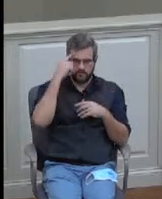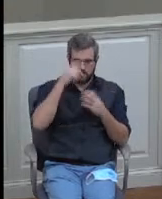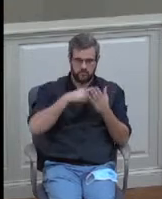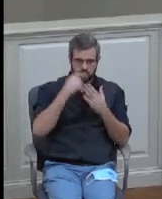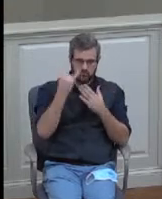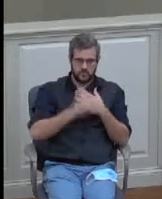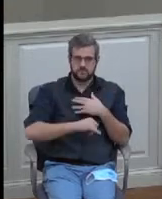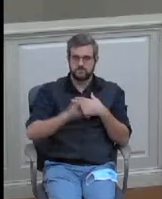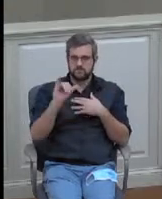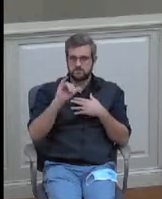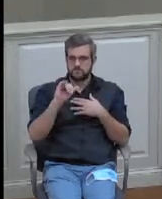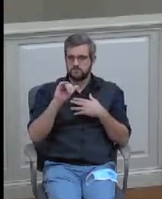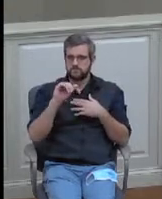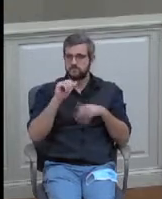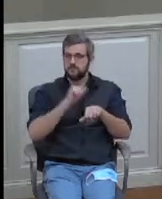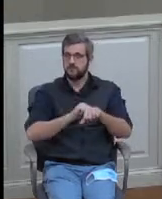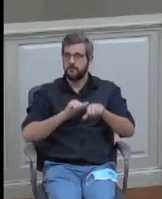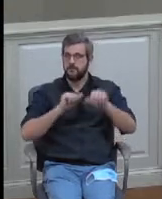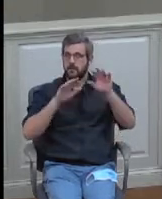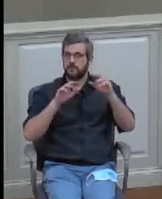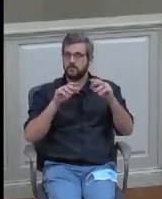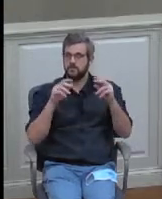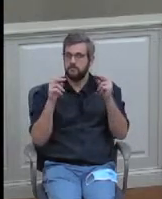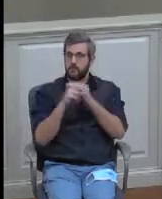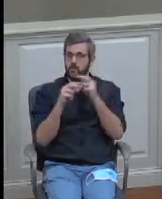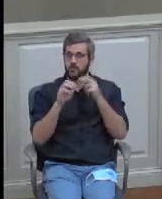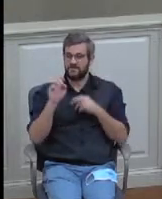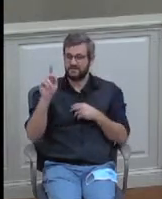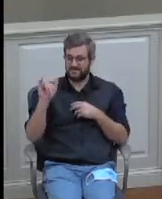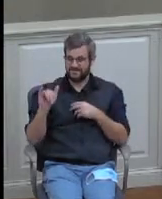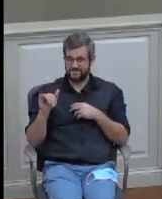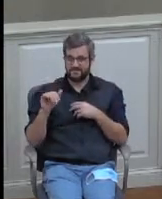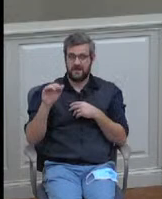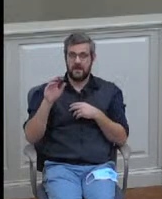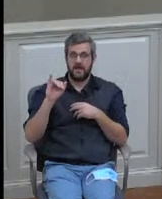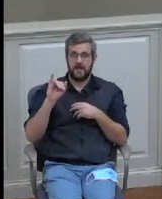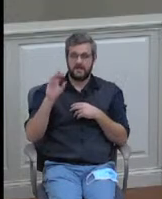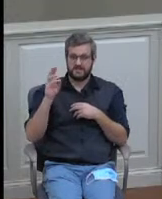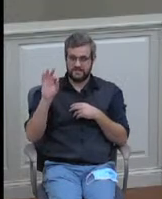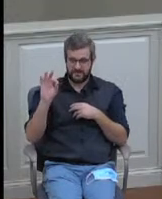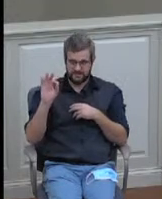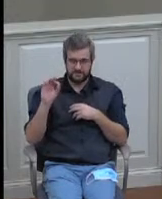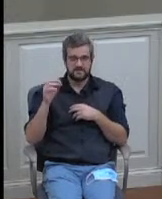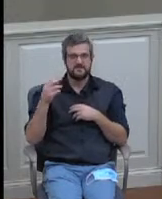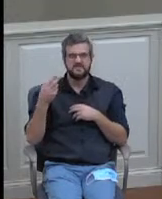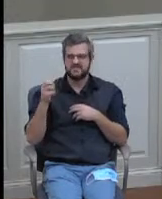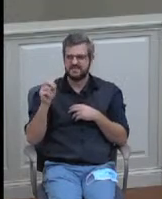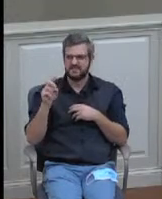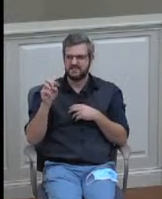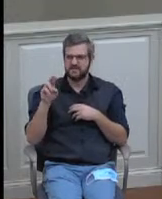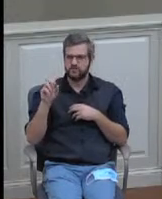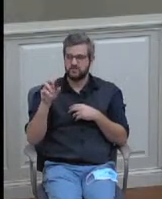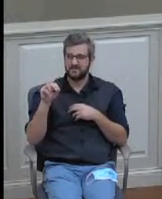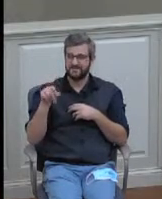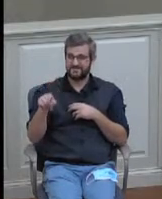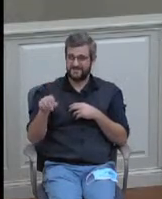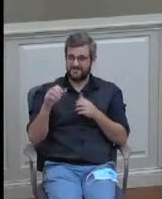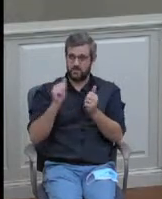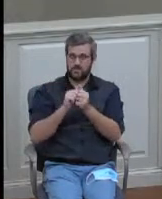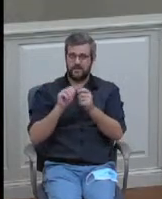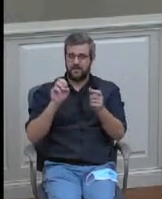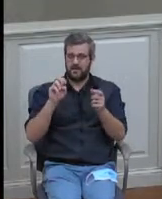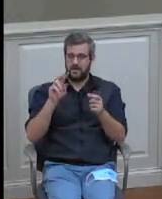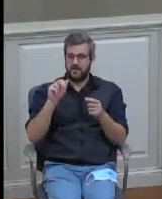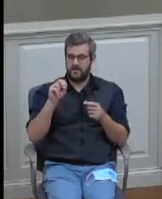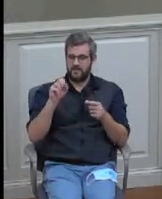like the Mountain Parkway in eastern Kentucky and an I-69 ORX in Henderson, the connection there with Evansville, Indiana.